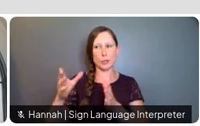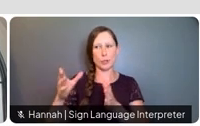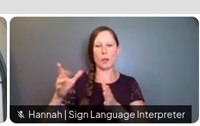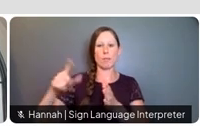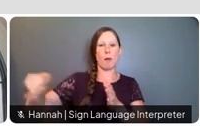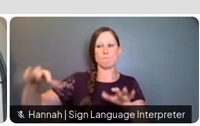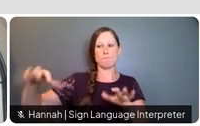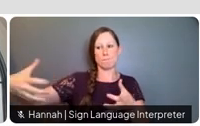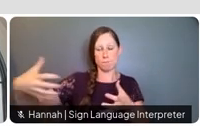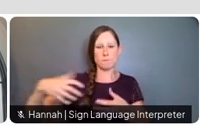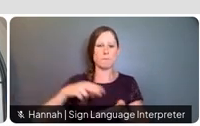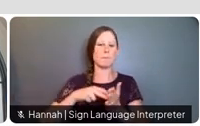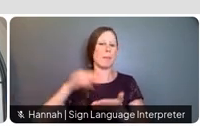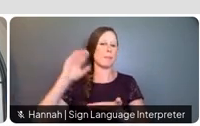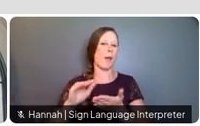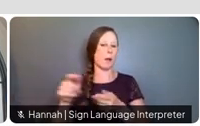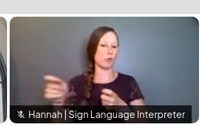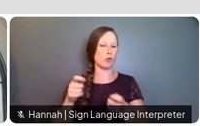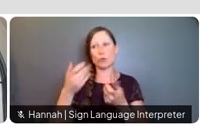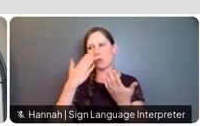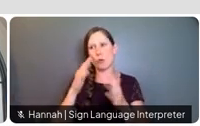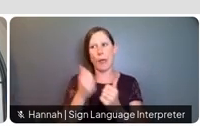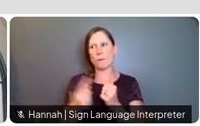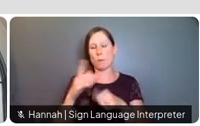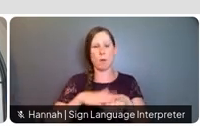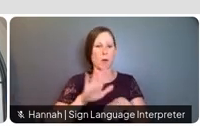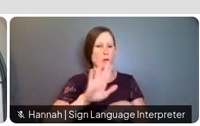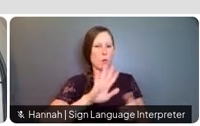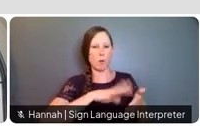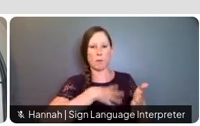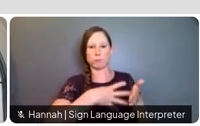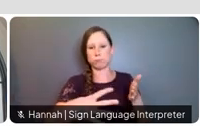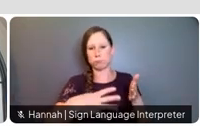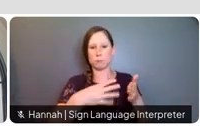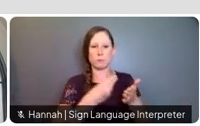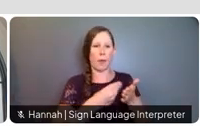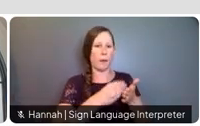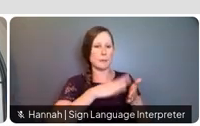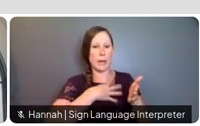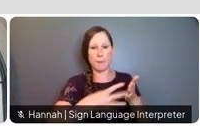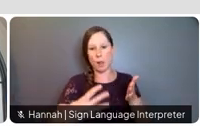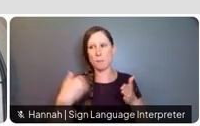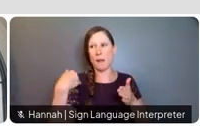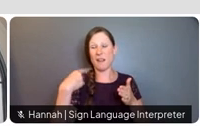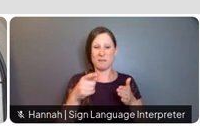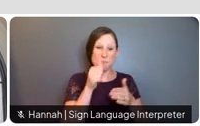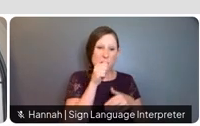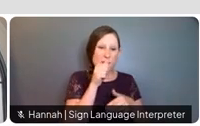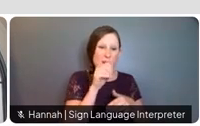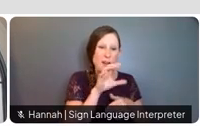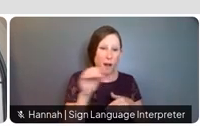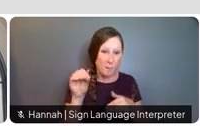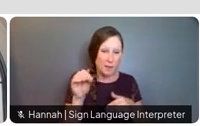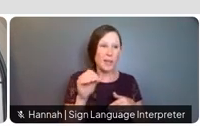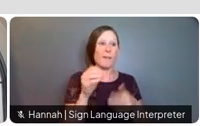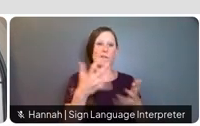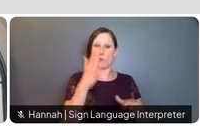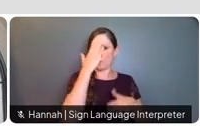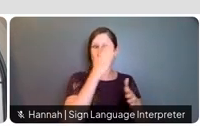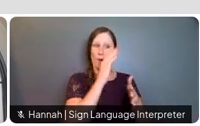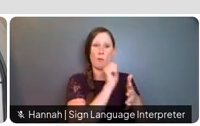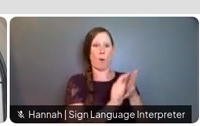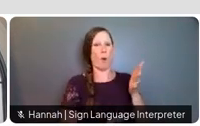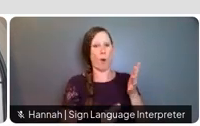don't know necessarily every single person on your cap table the way you did when you were a private company. And then finally, there's always exposure